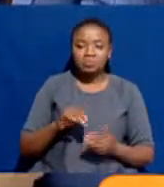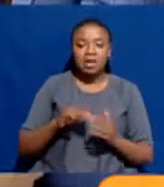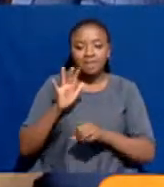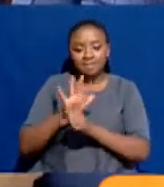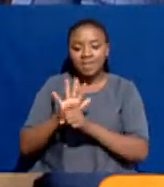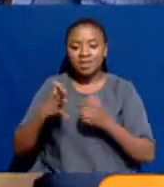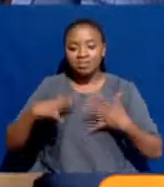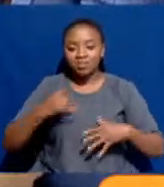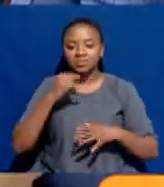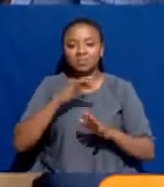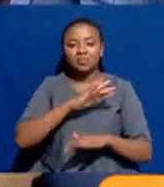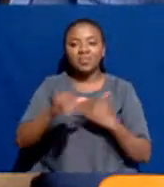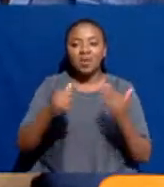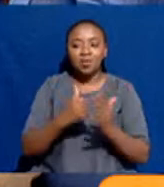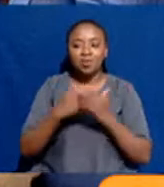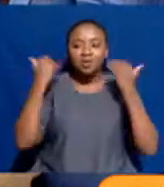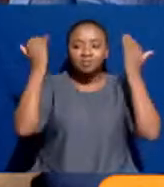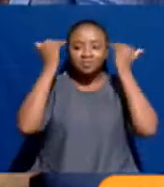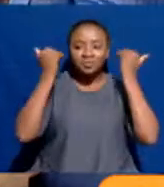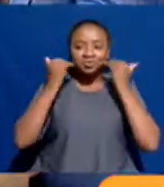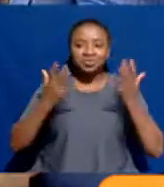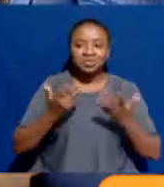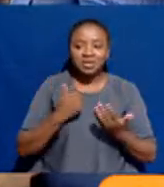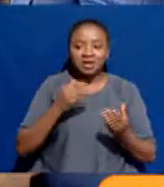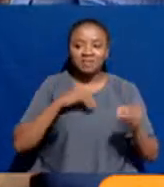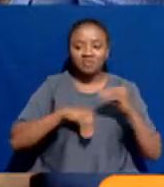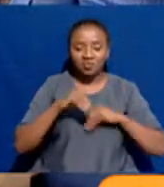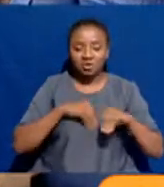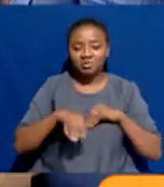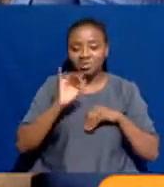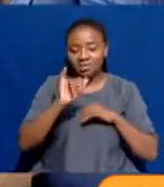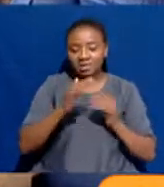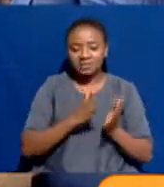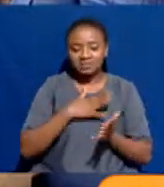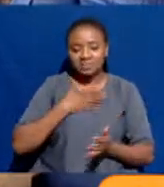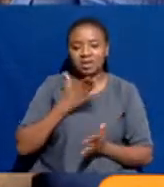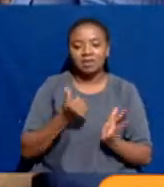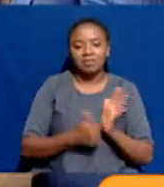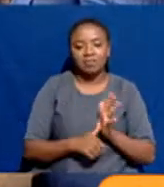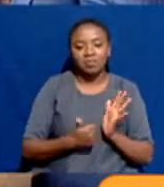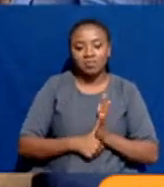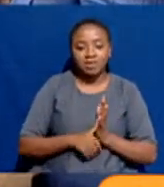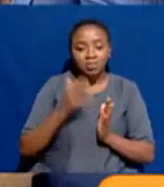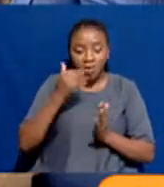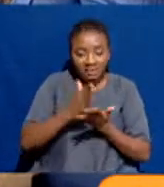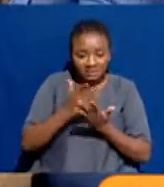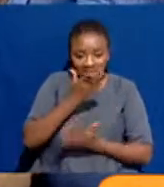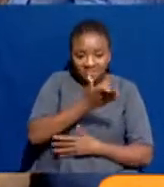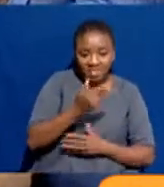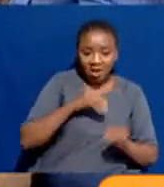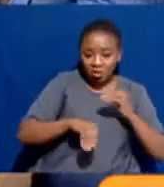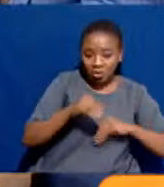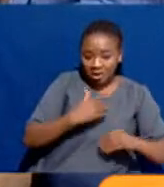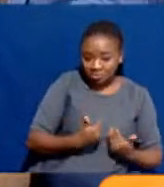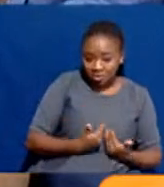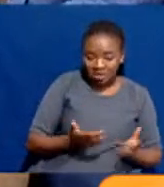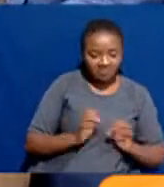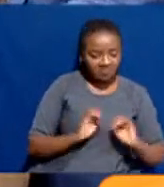corrupt. You see, that is my problem. Right. And that is the